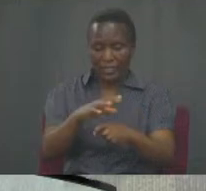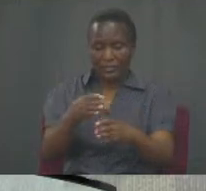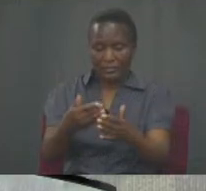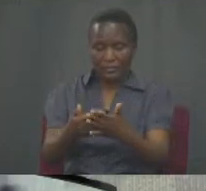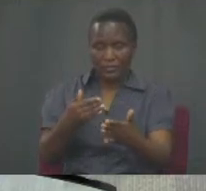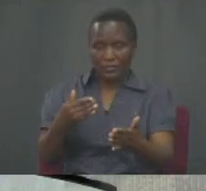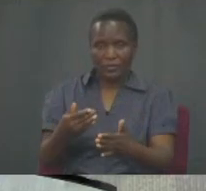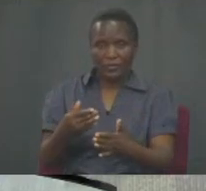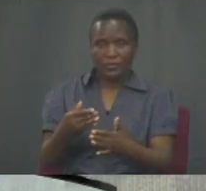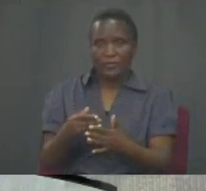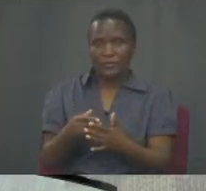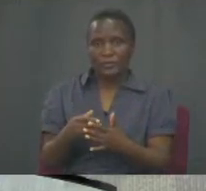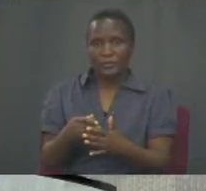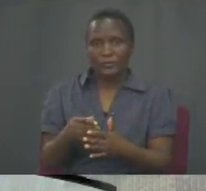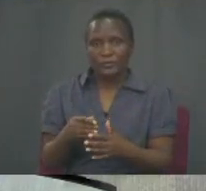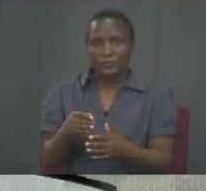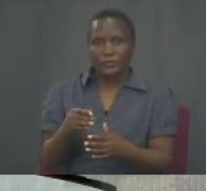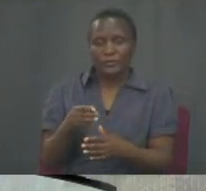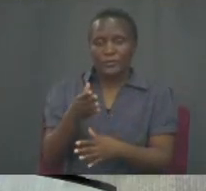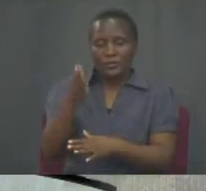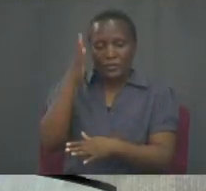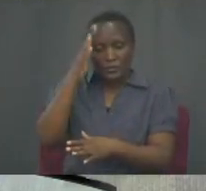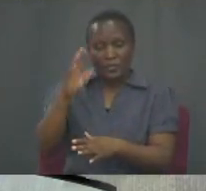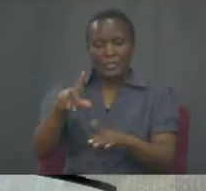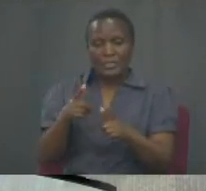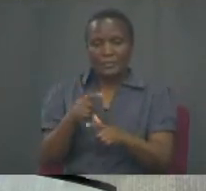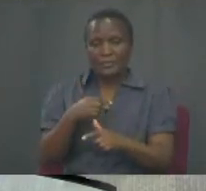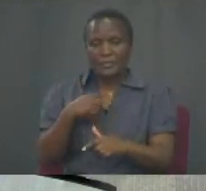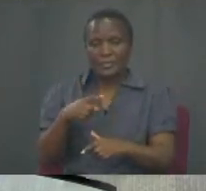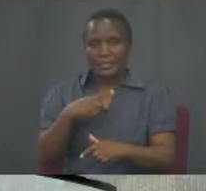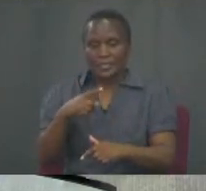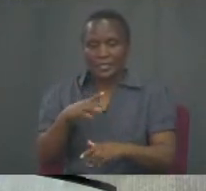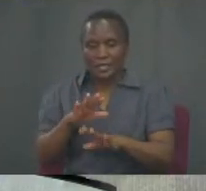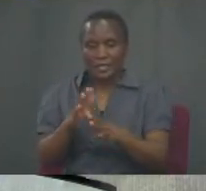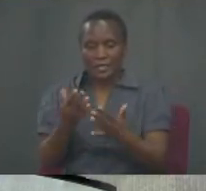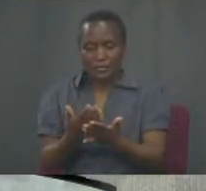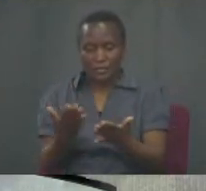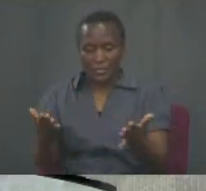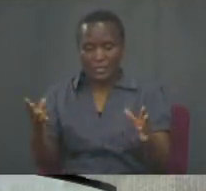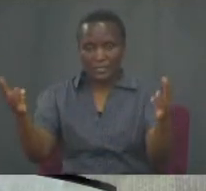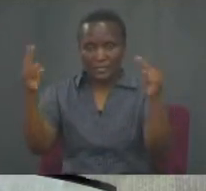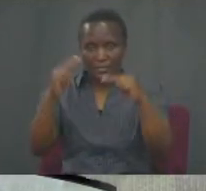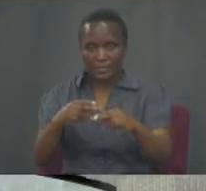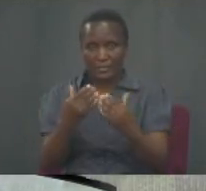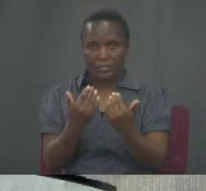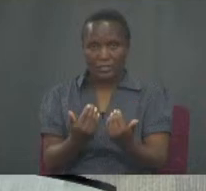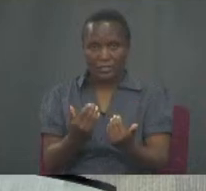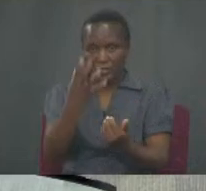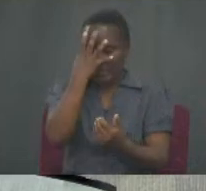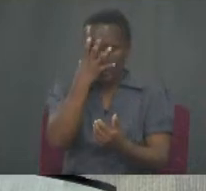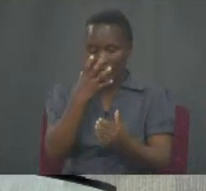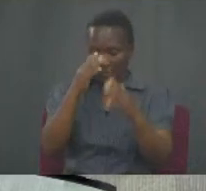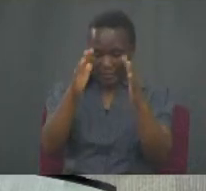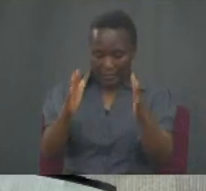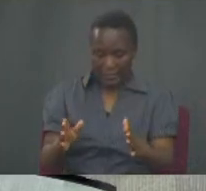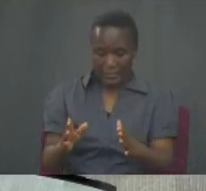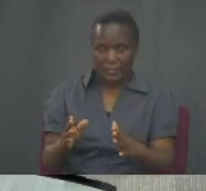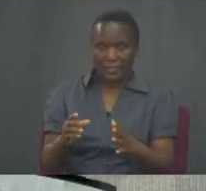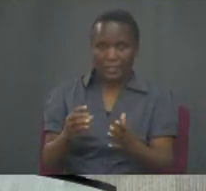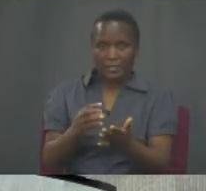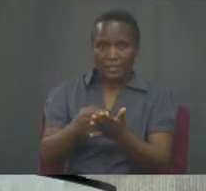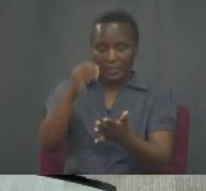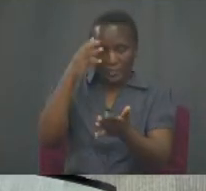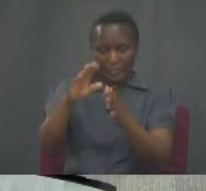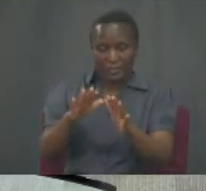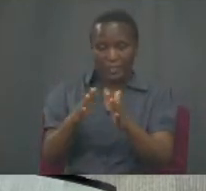these things happened. The children of Canaan, they learned how to use horses and chariots in wars